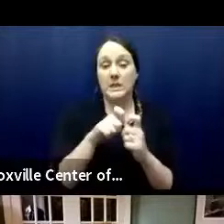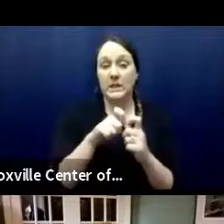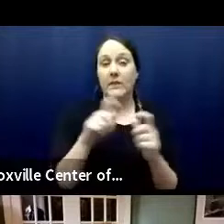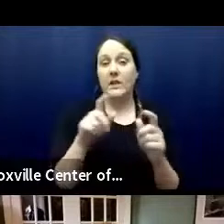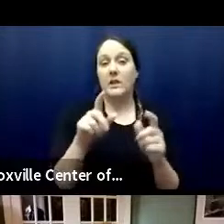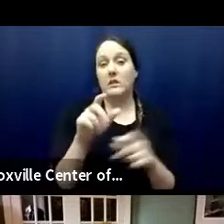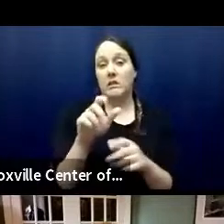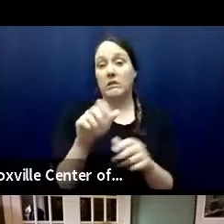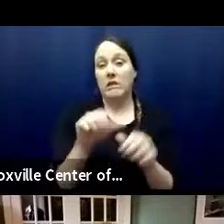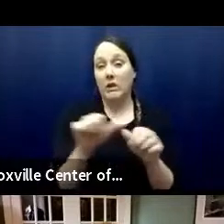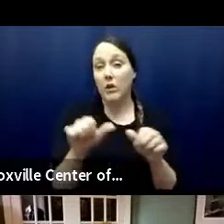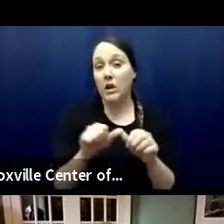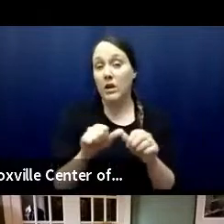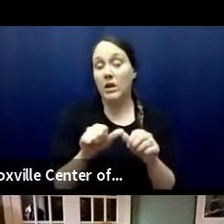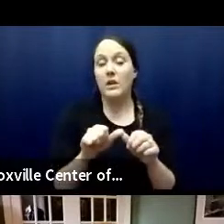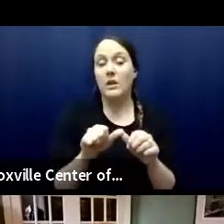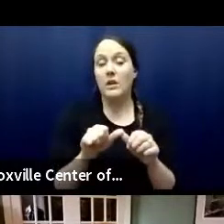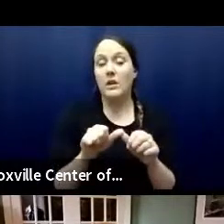area,